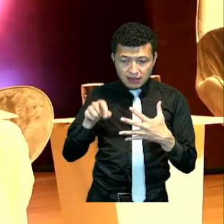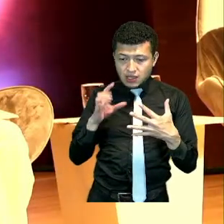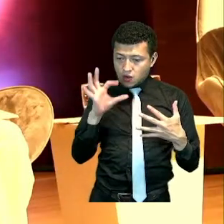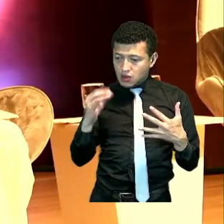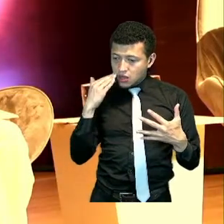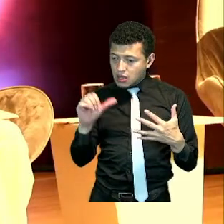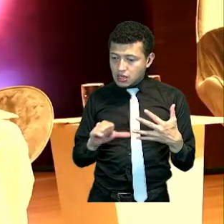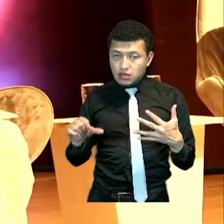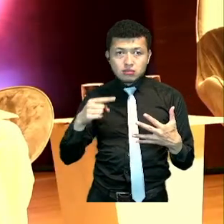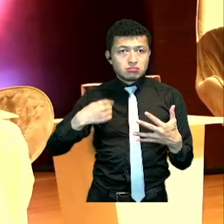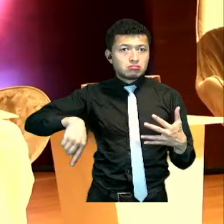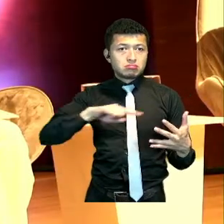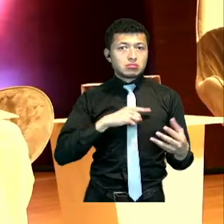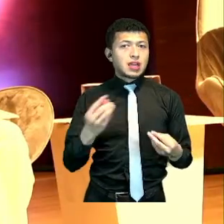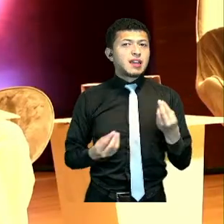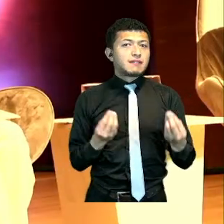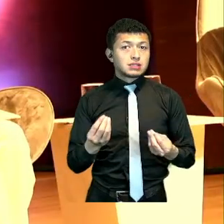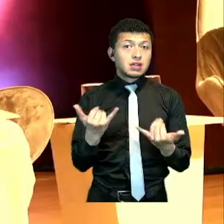activities that we would need to